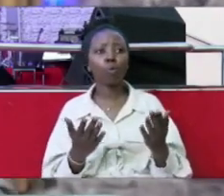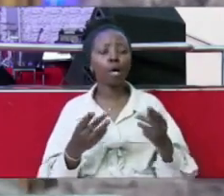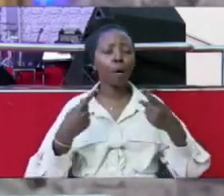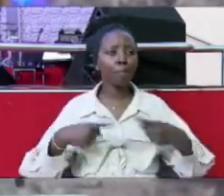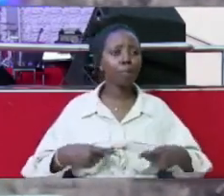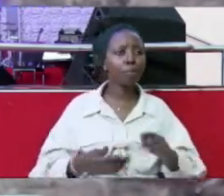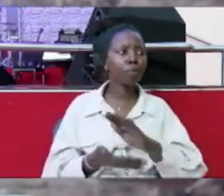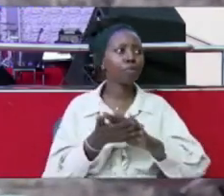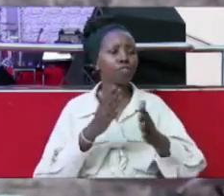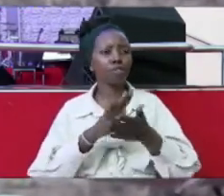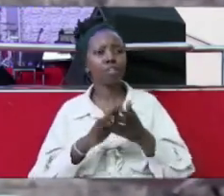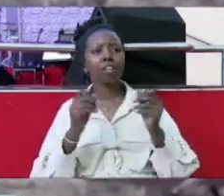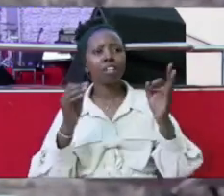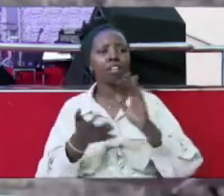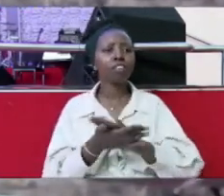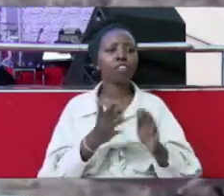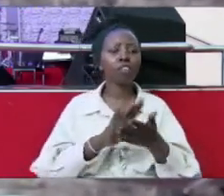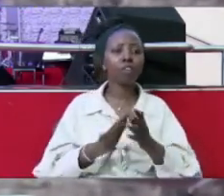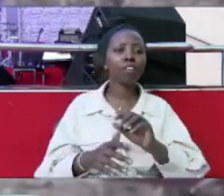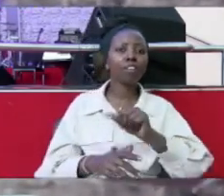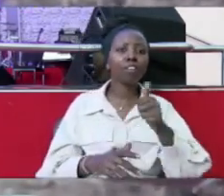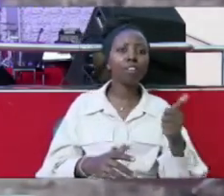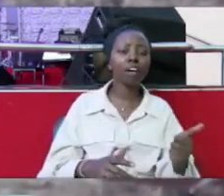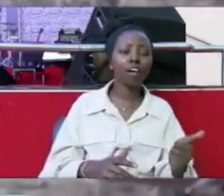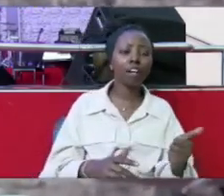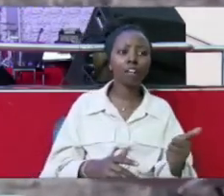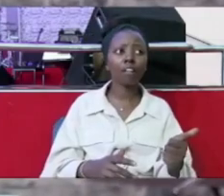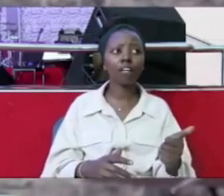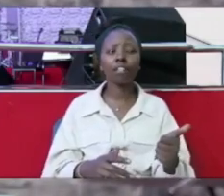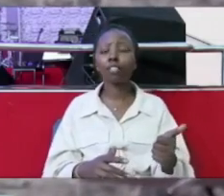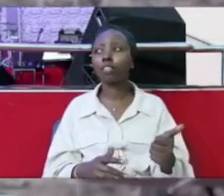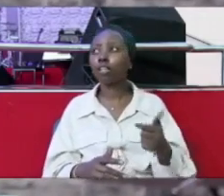We do not forgive others because they have repented.